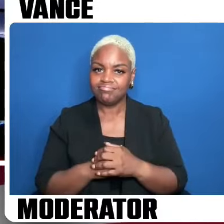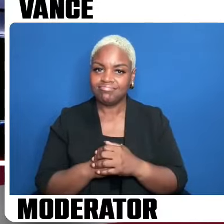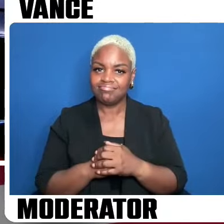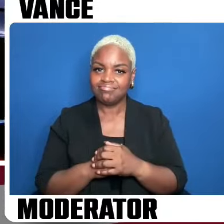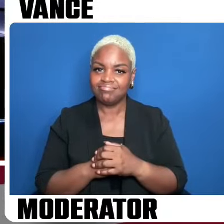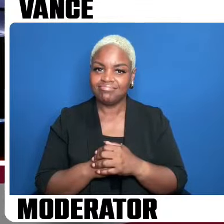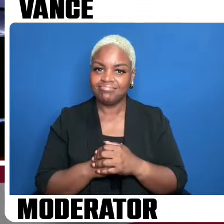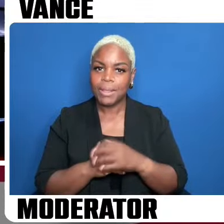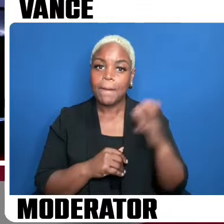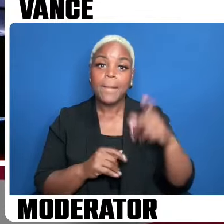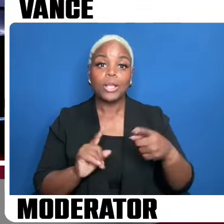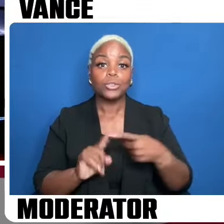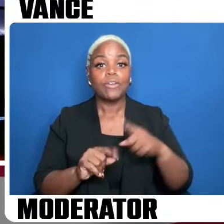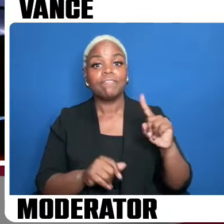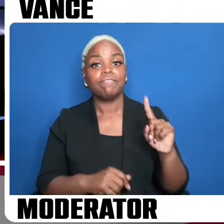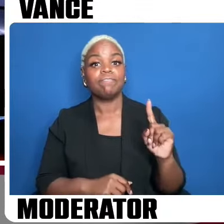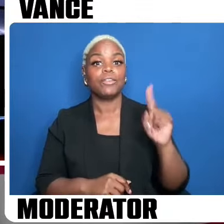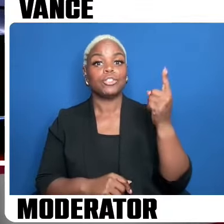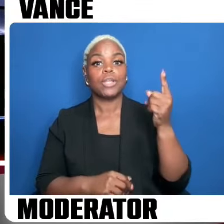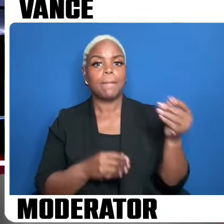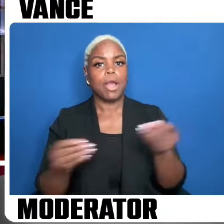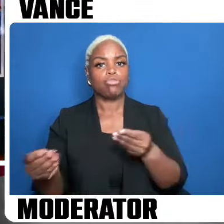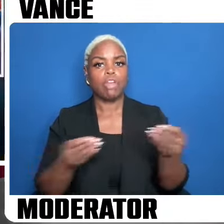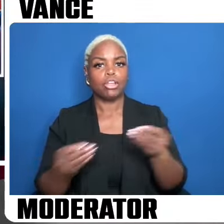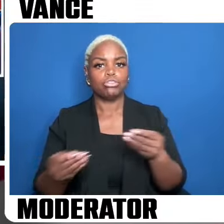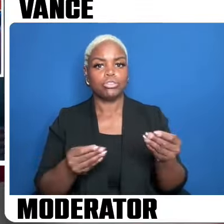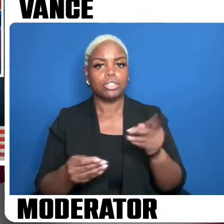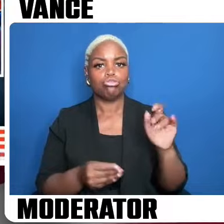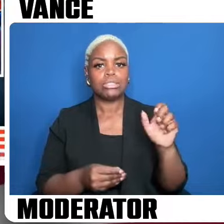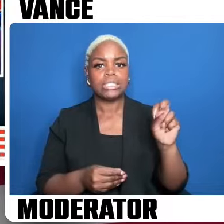am struck. We had kind of like a good old-fashioned